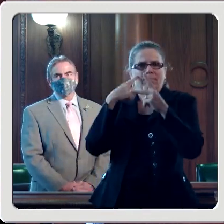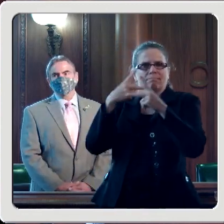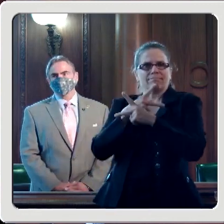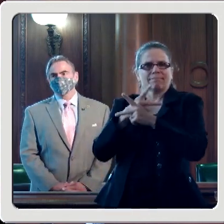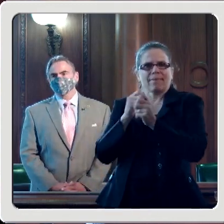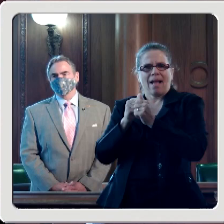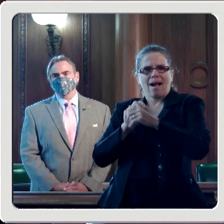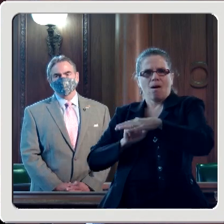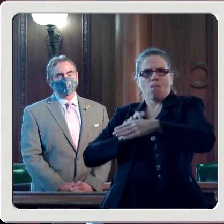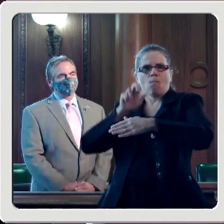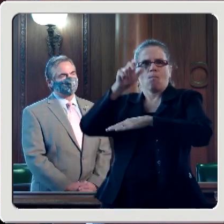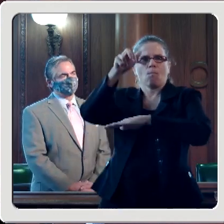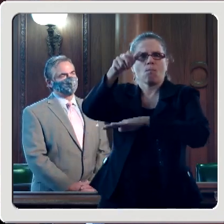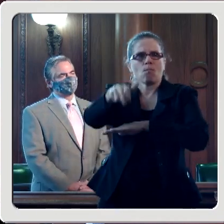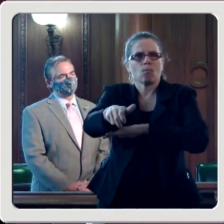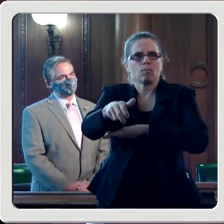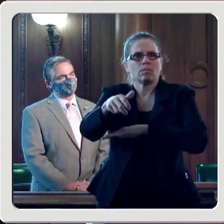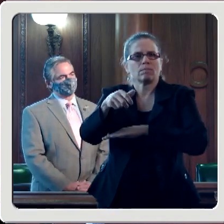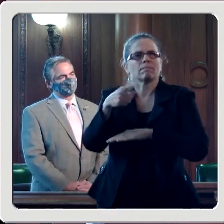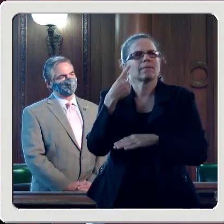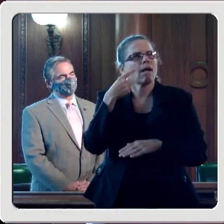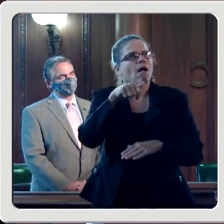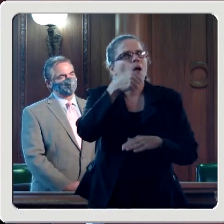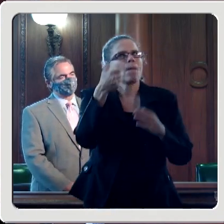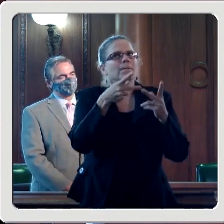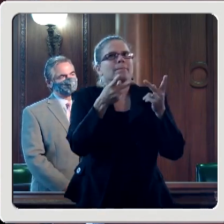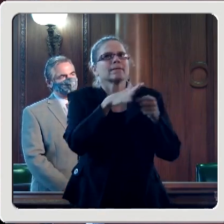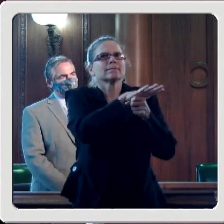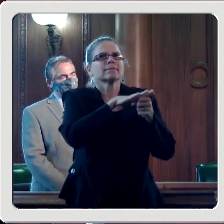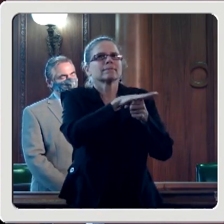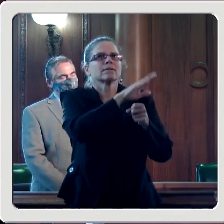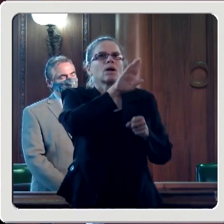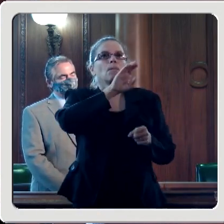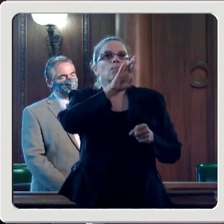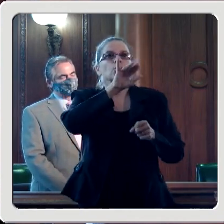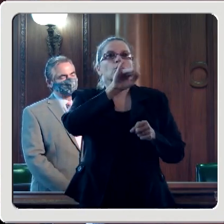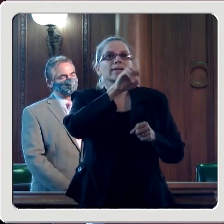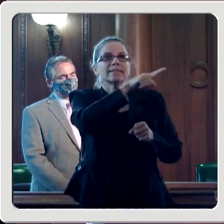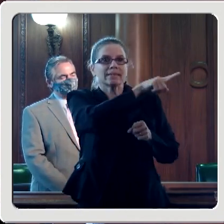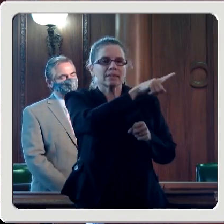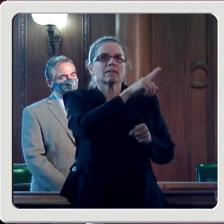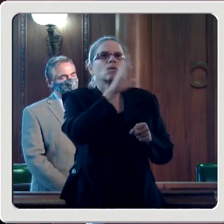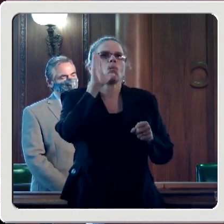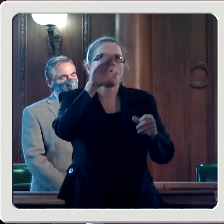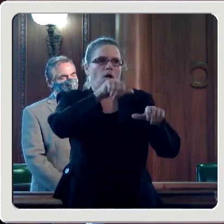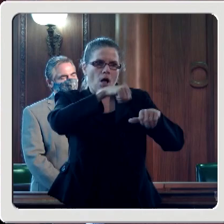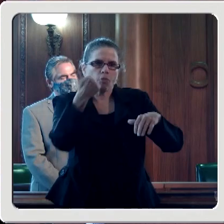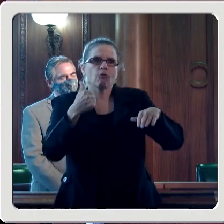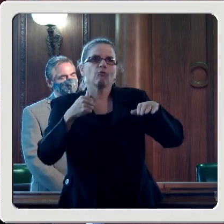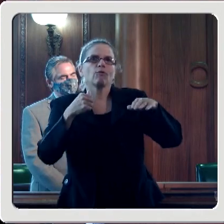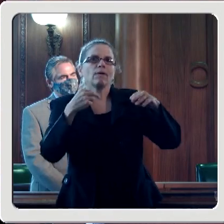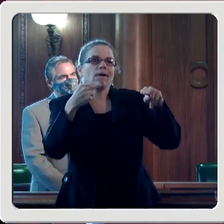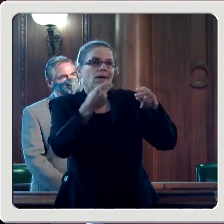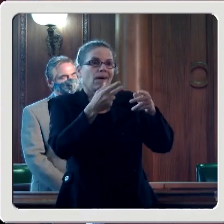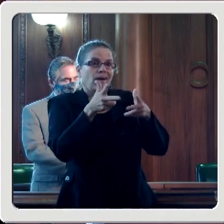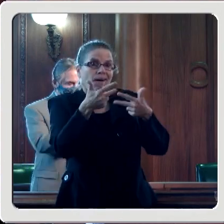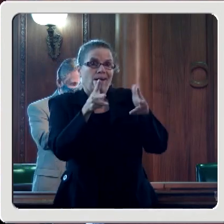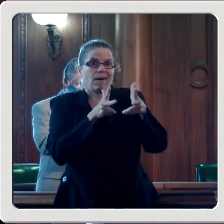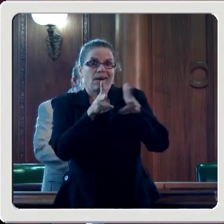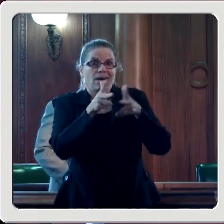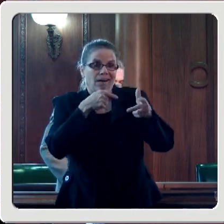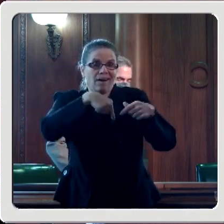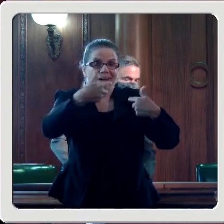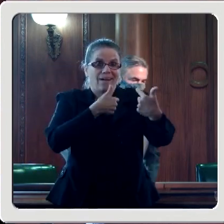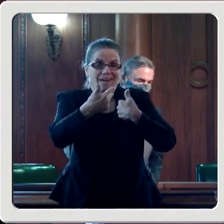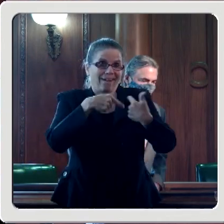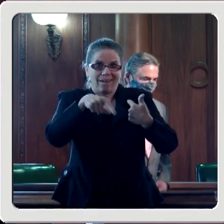Ave. So really making a lot of headway with regard to construction projects throughout the city. And I believe that is it, Mayor. Thank